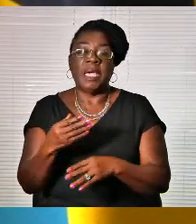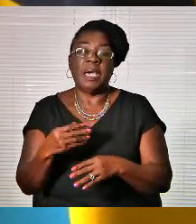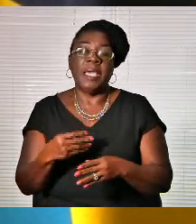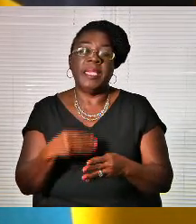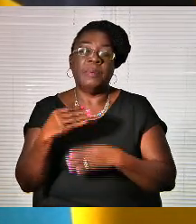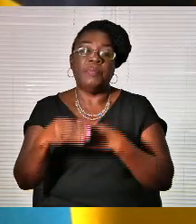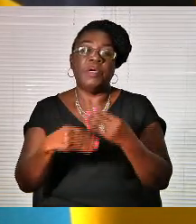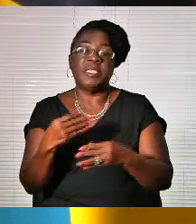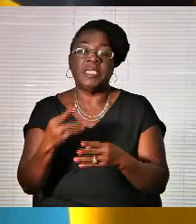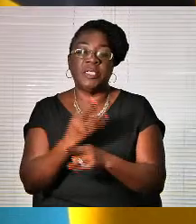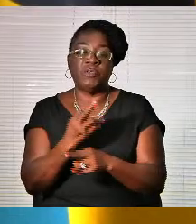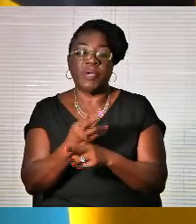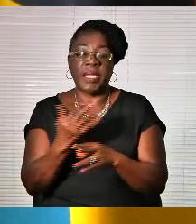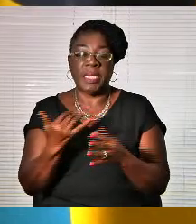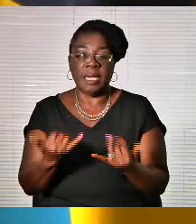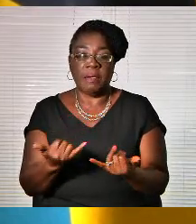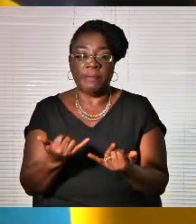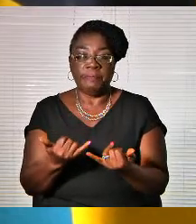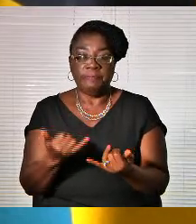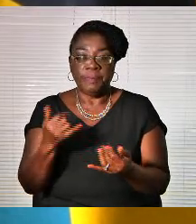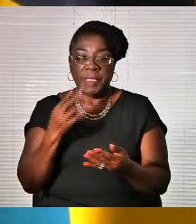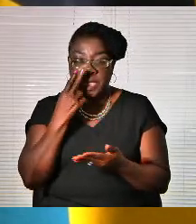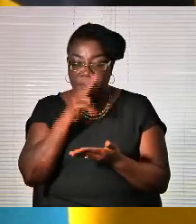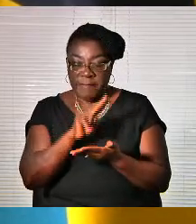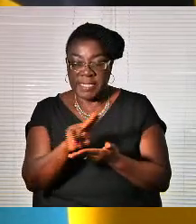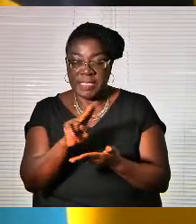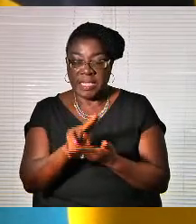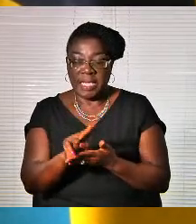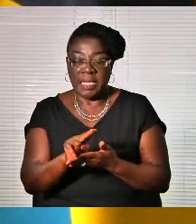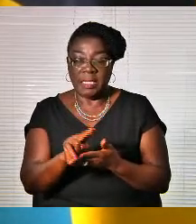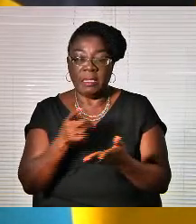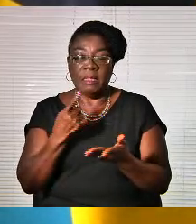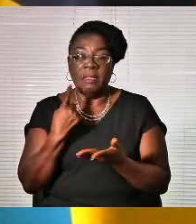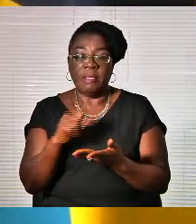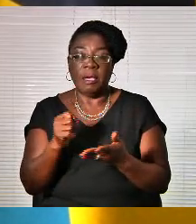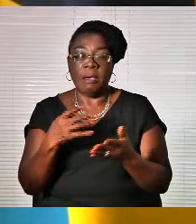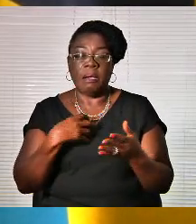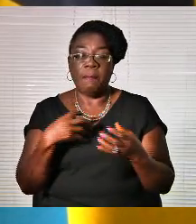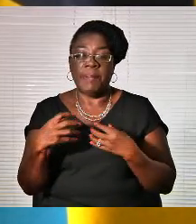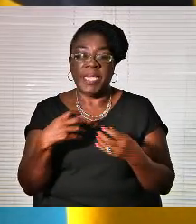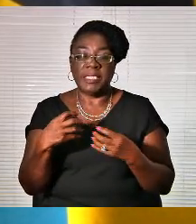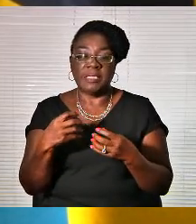now of investigating the complaints,